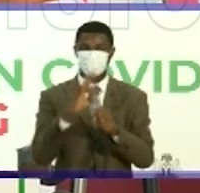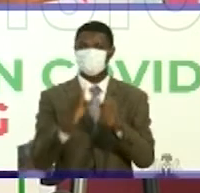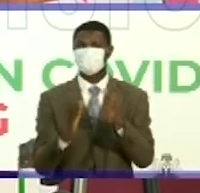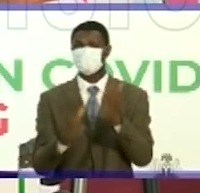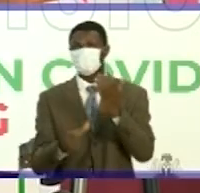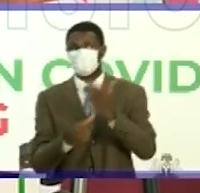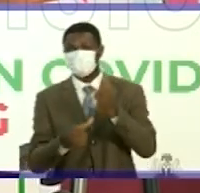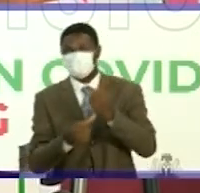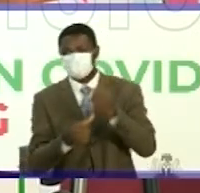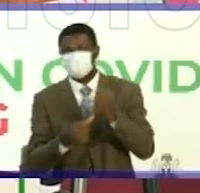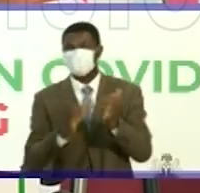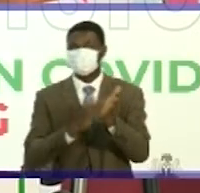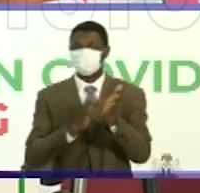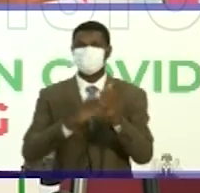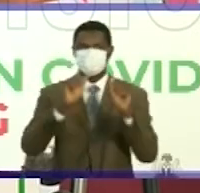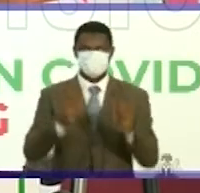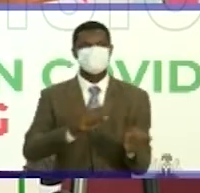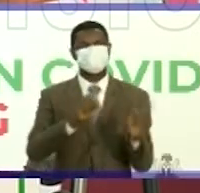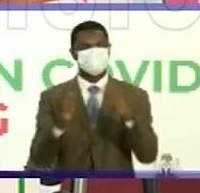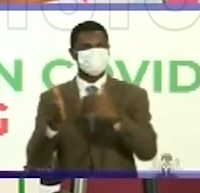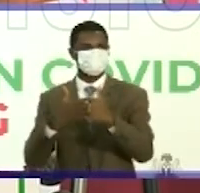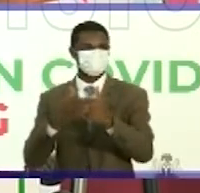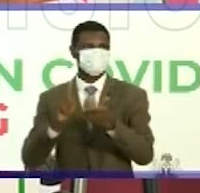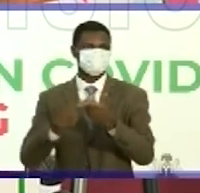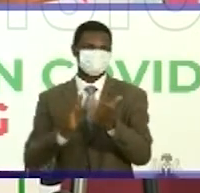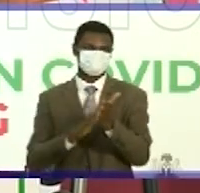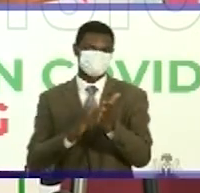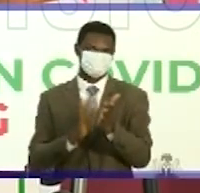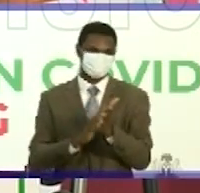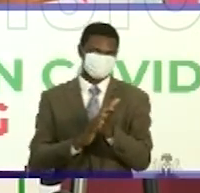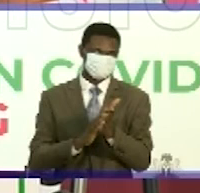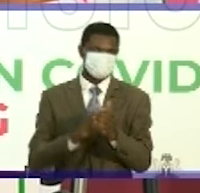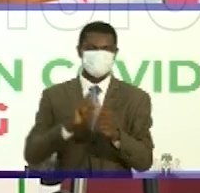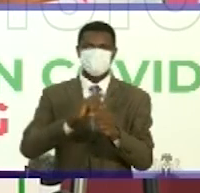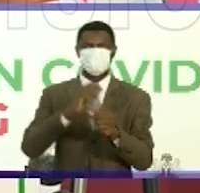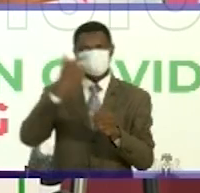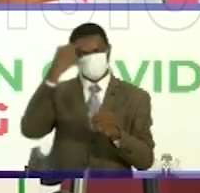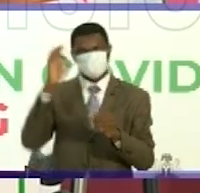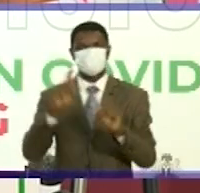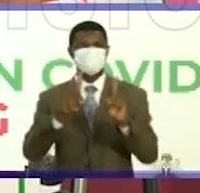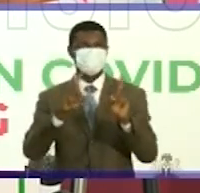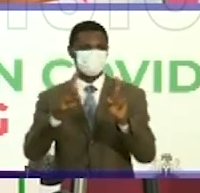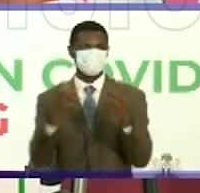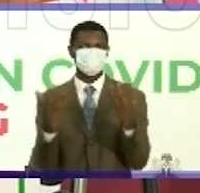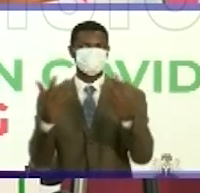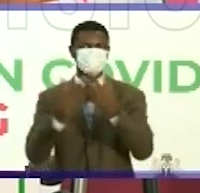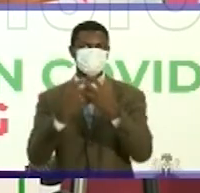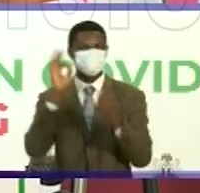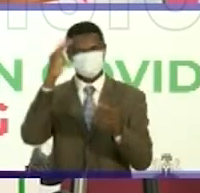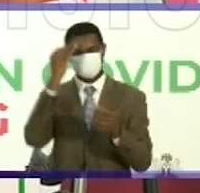to resume and partake in exams in line with guidelines issued by the Federal Ministry of